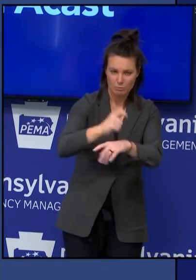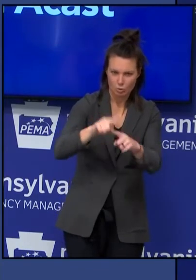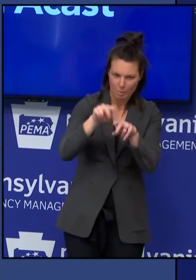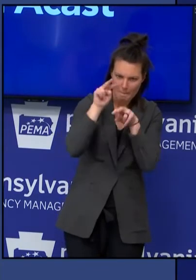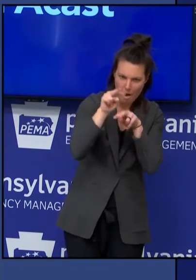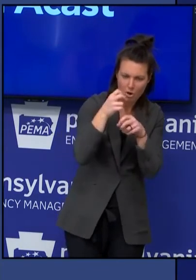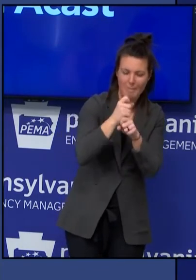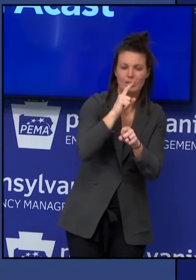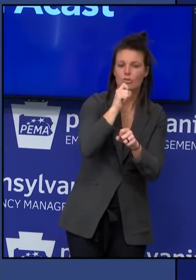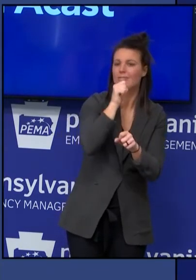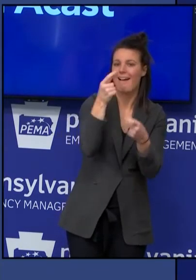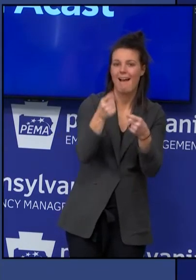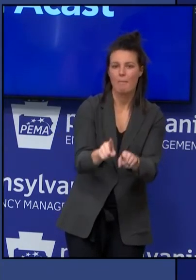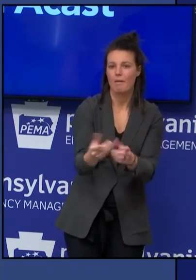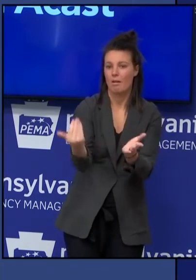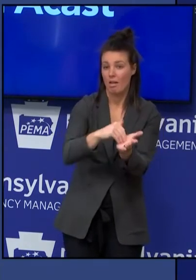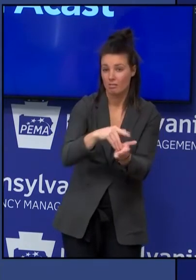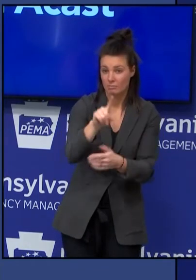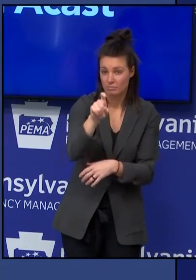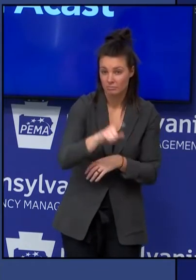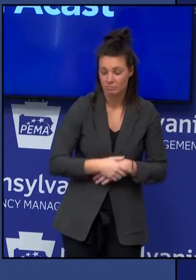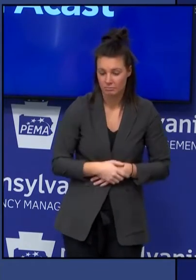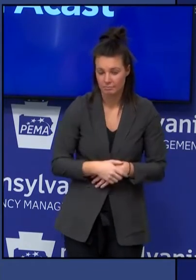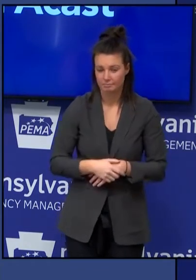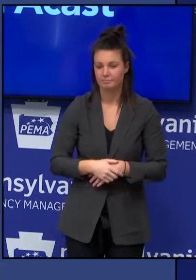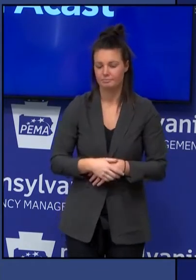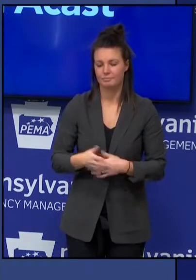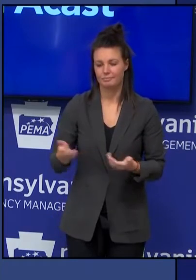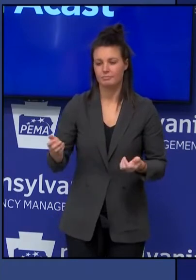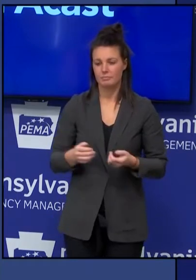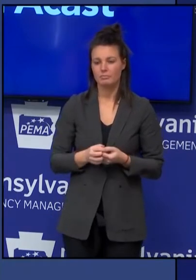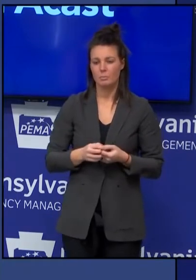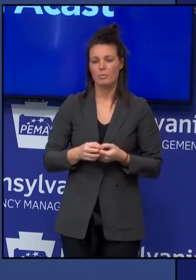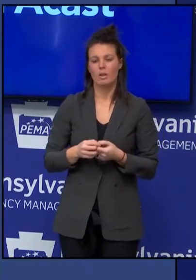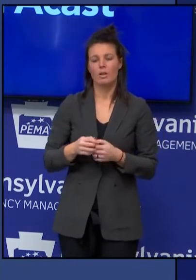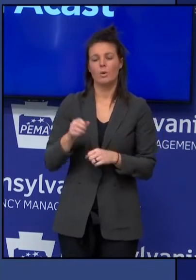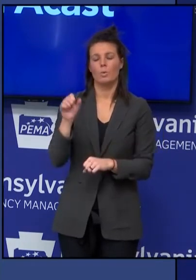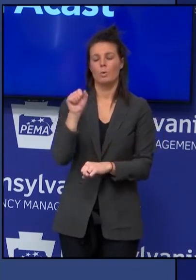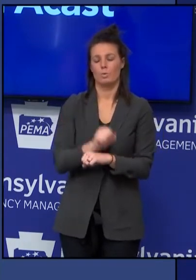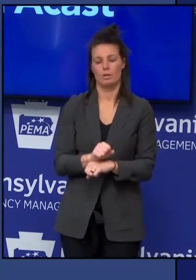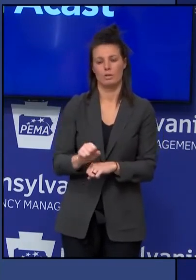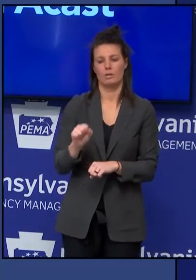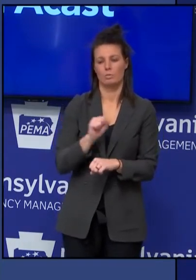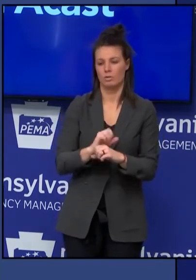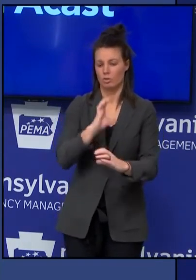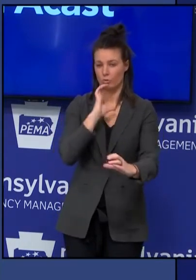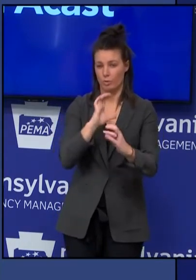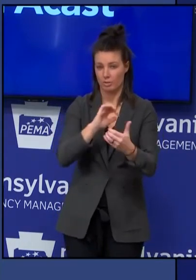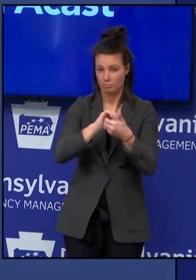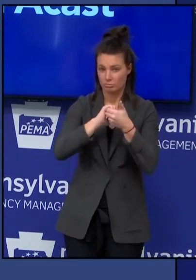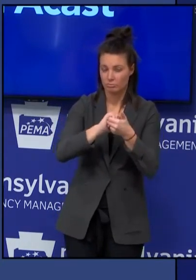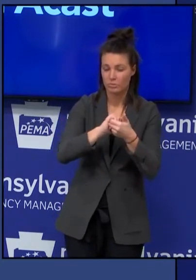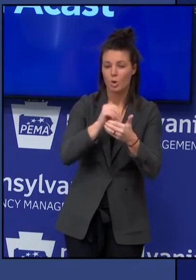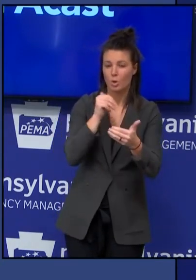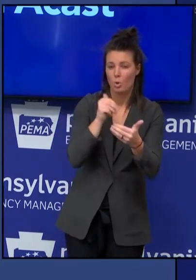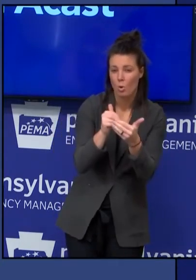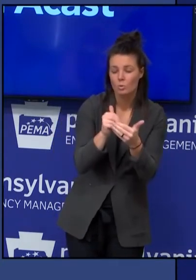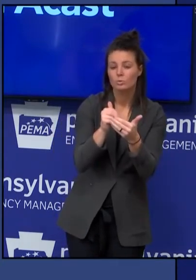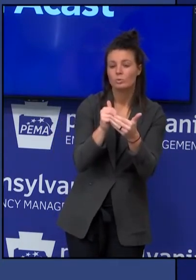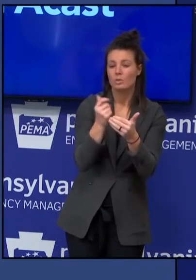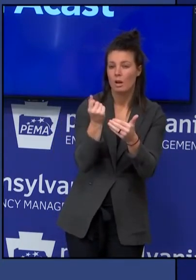this and make sure it doesn't happen again? So we are working very closely with our provider partners to understand